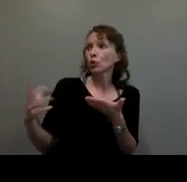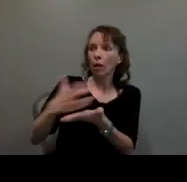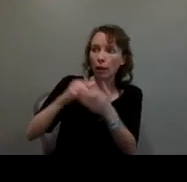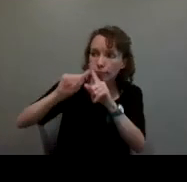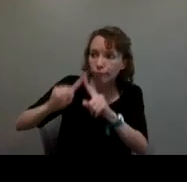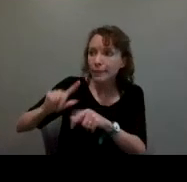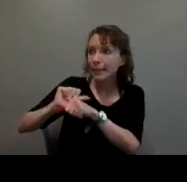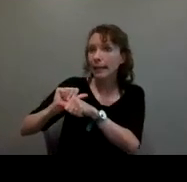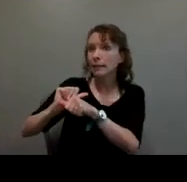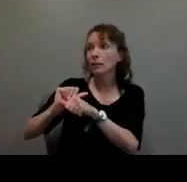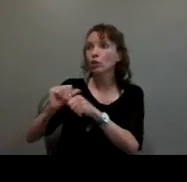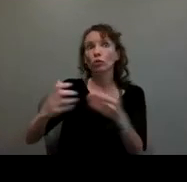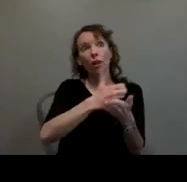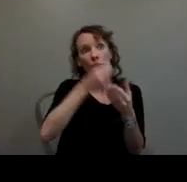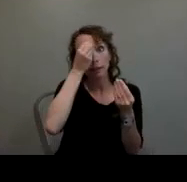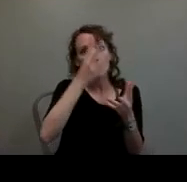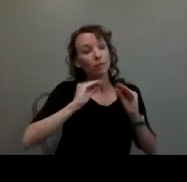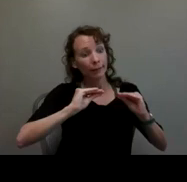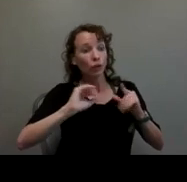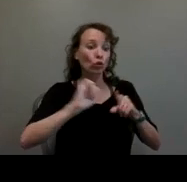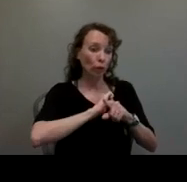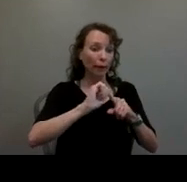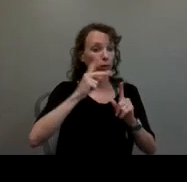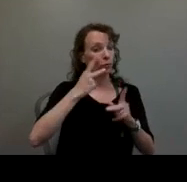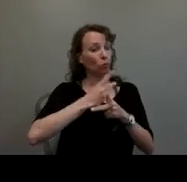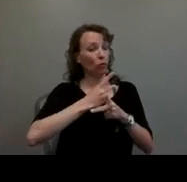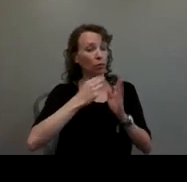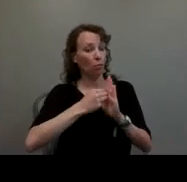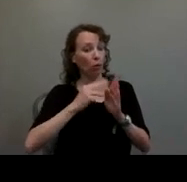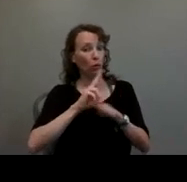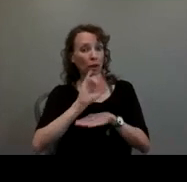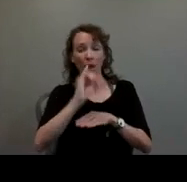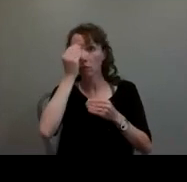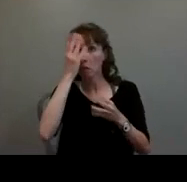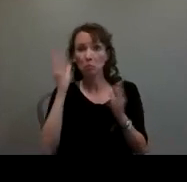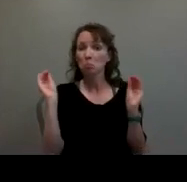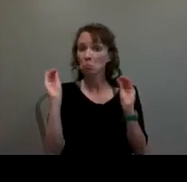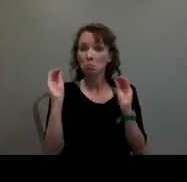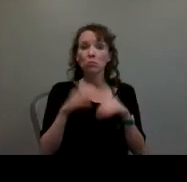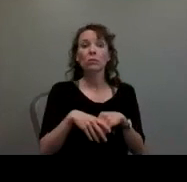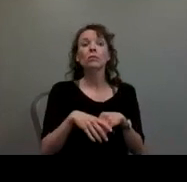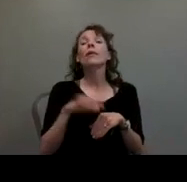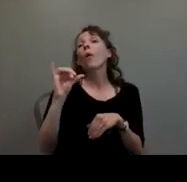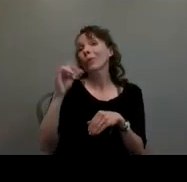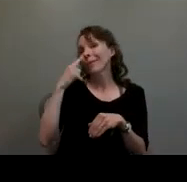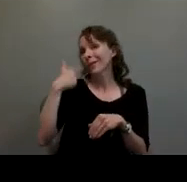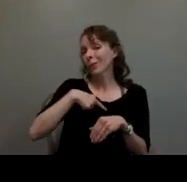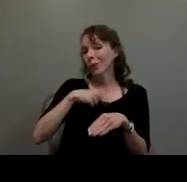a supervised model on that information. And because we're using, sequence